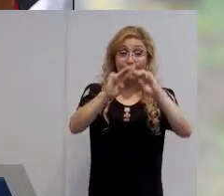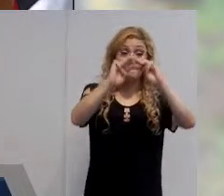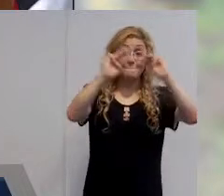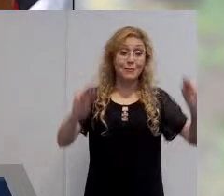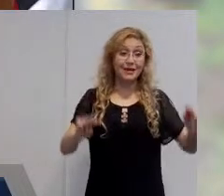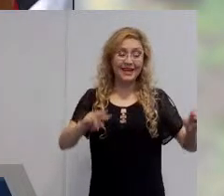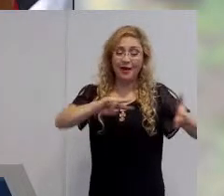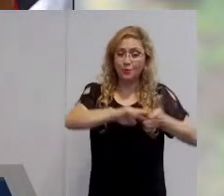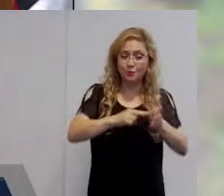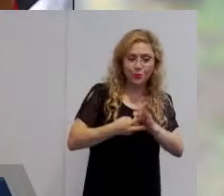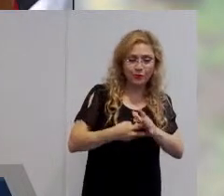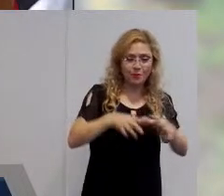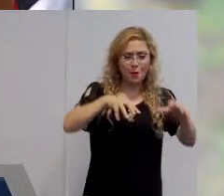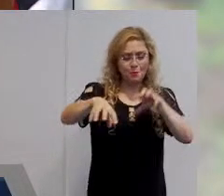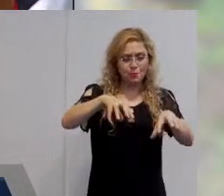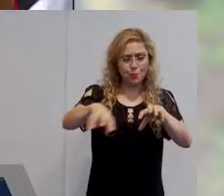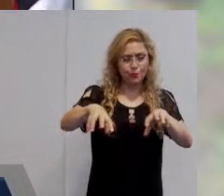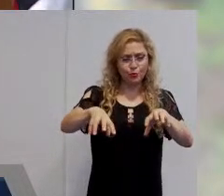distortions.